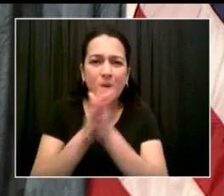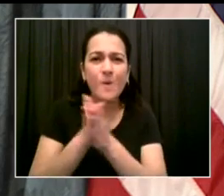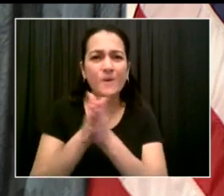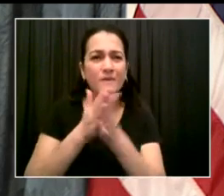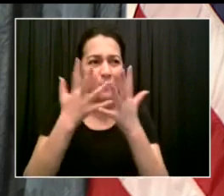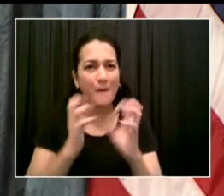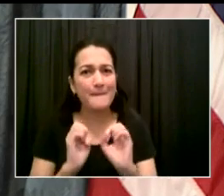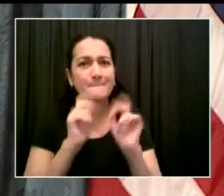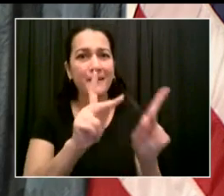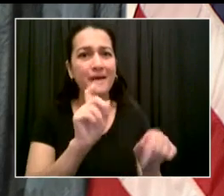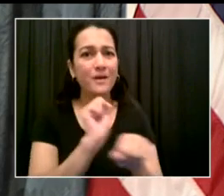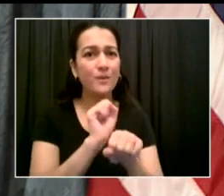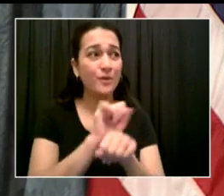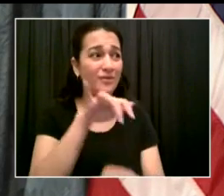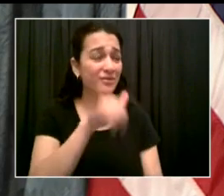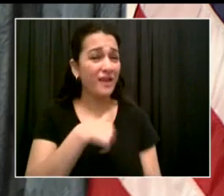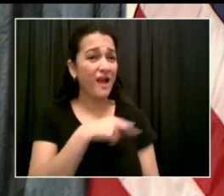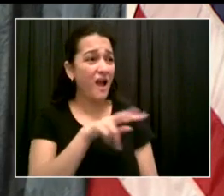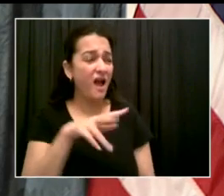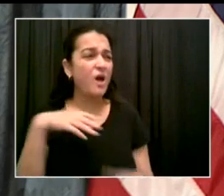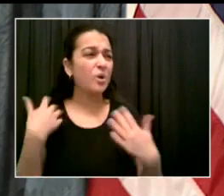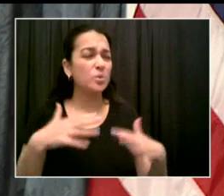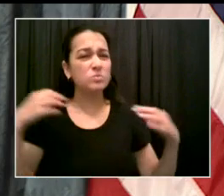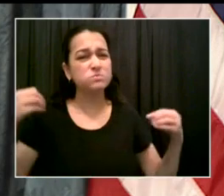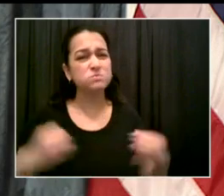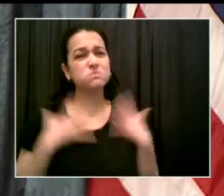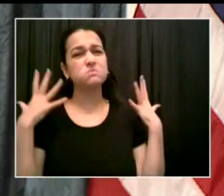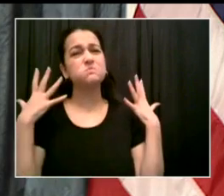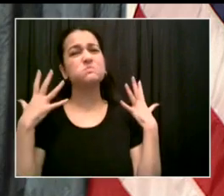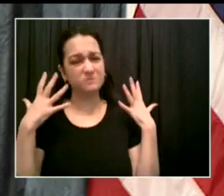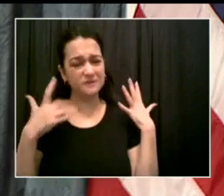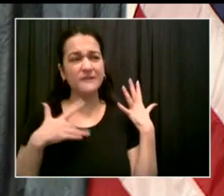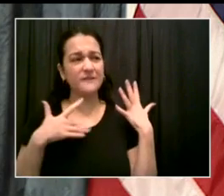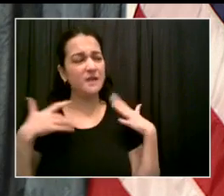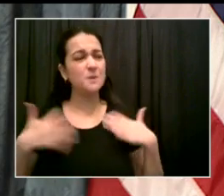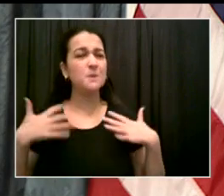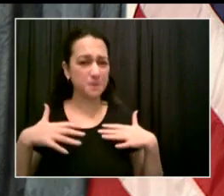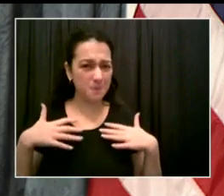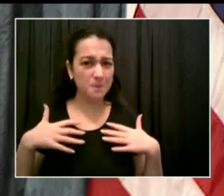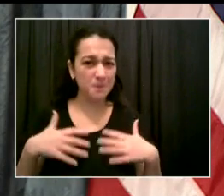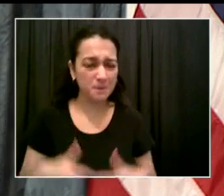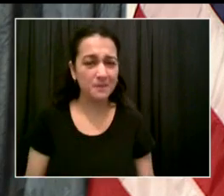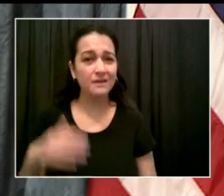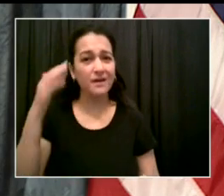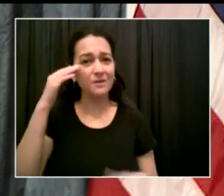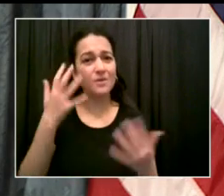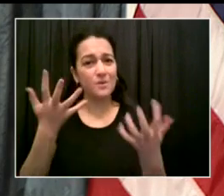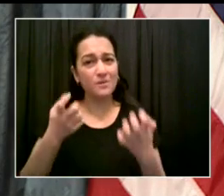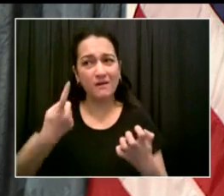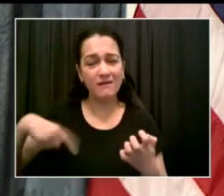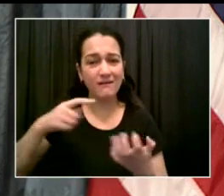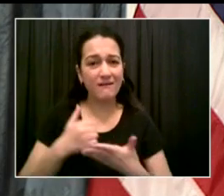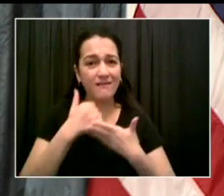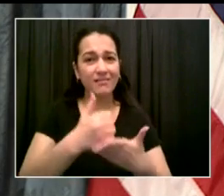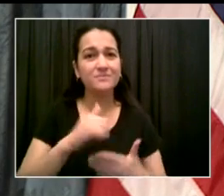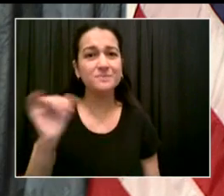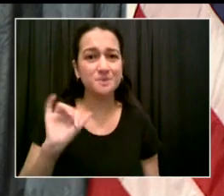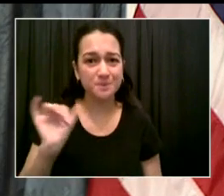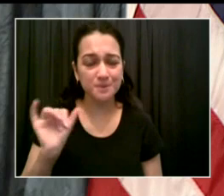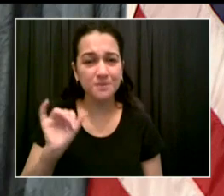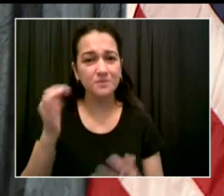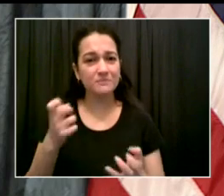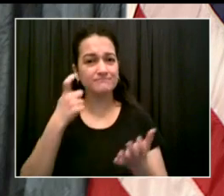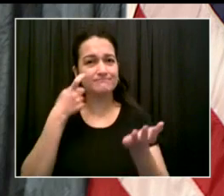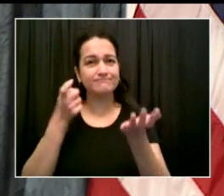how clearly the path to New York City's recovery runs through vaccination. This is why the health department